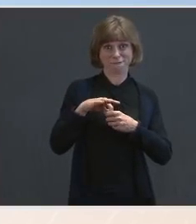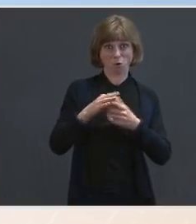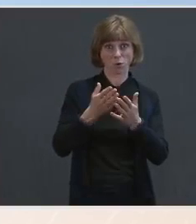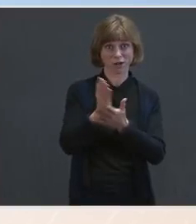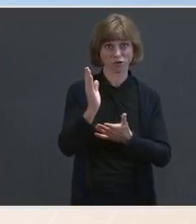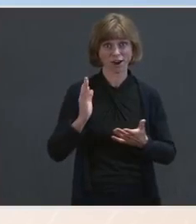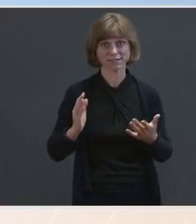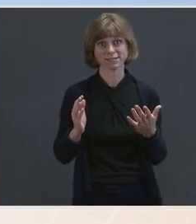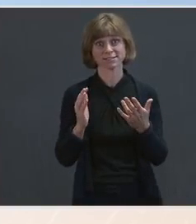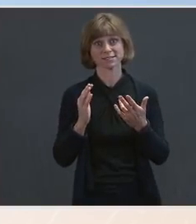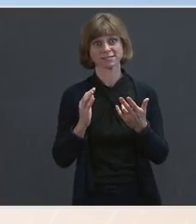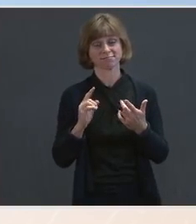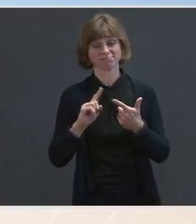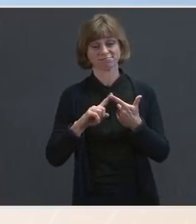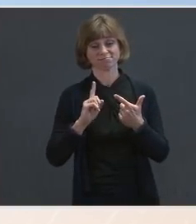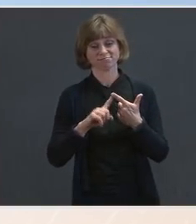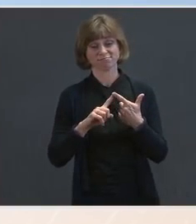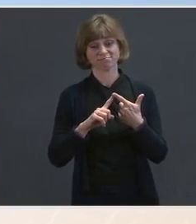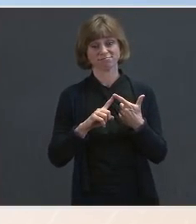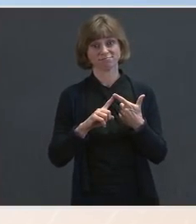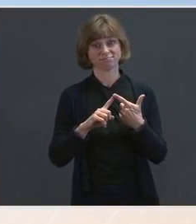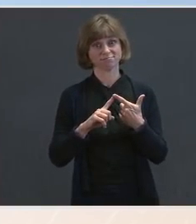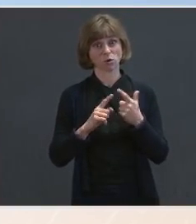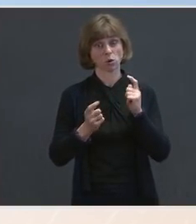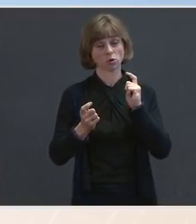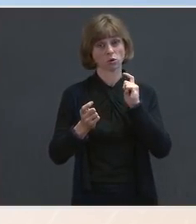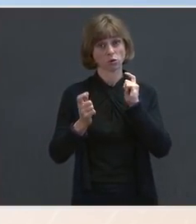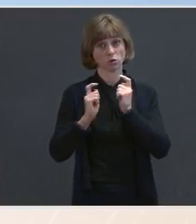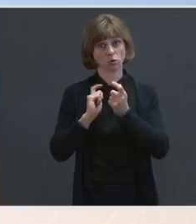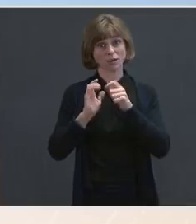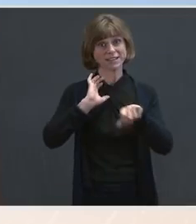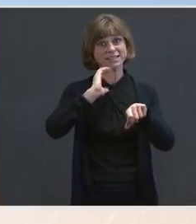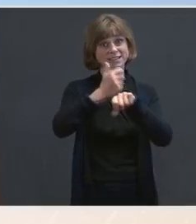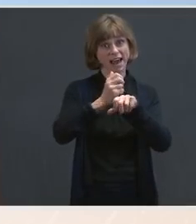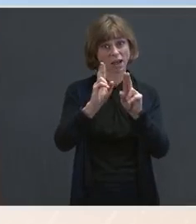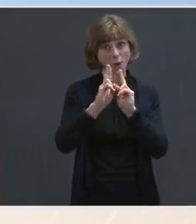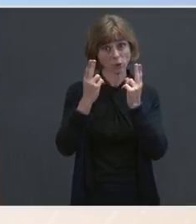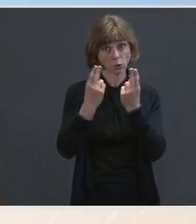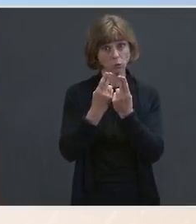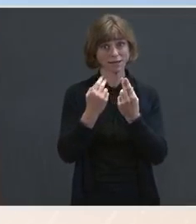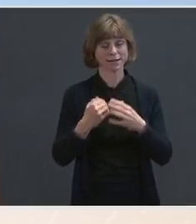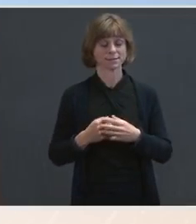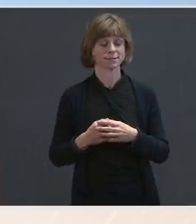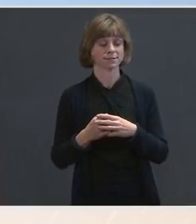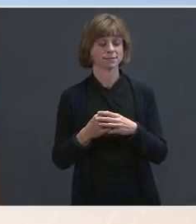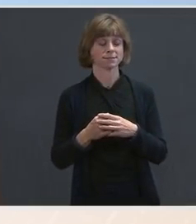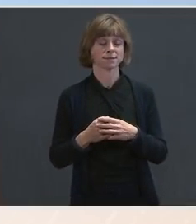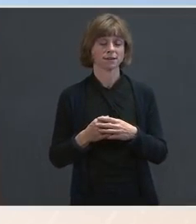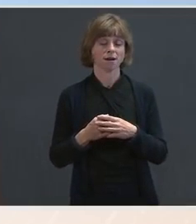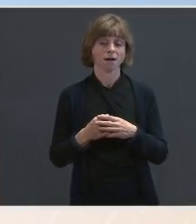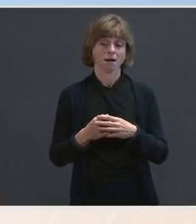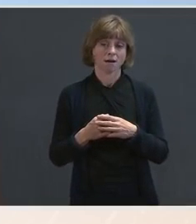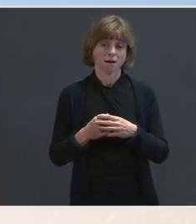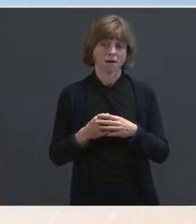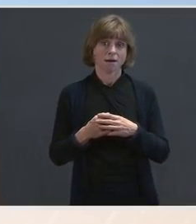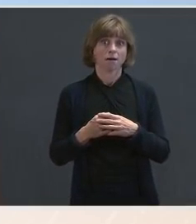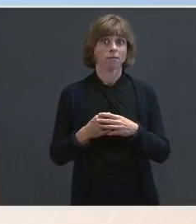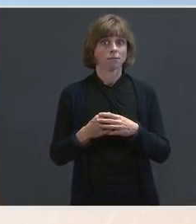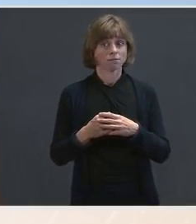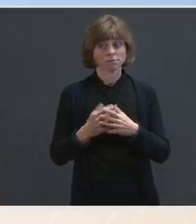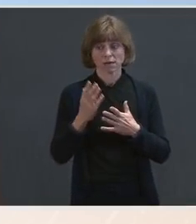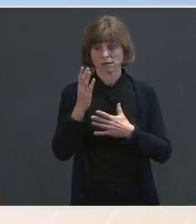addressing needed reforms of unions, that moving forward on a number of long